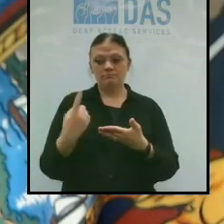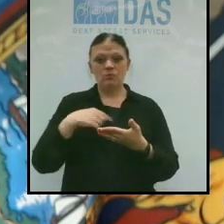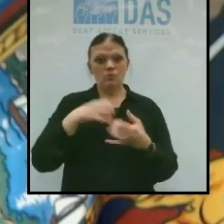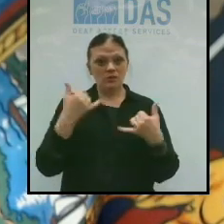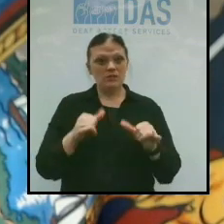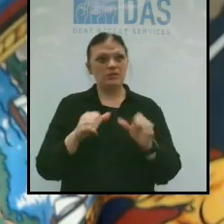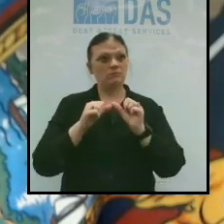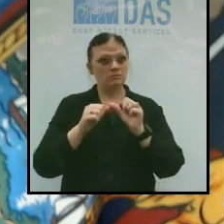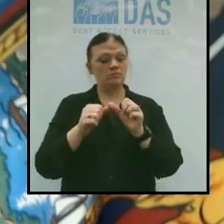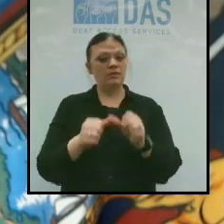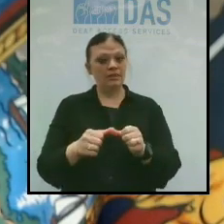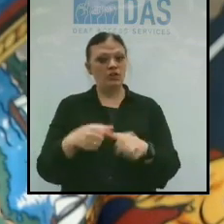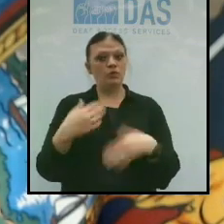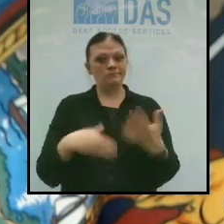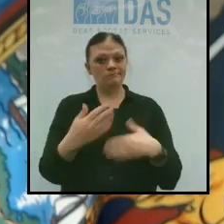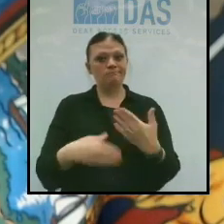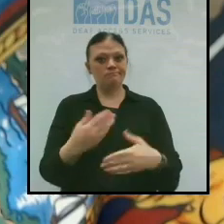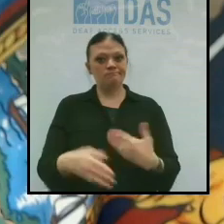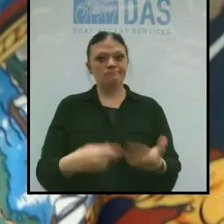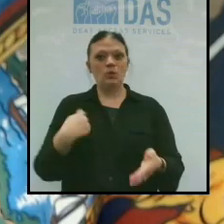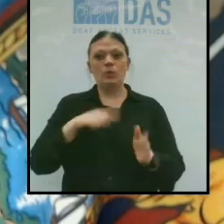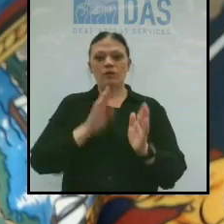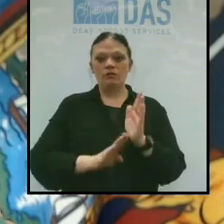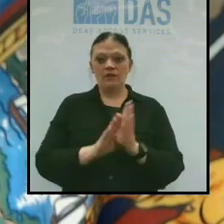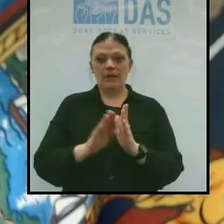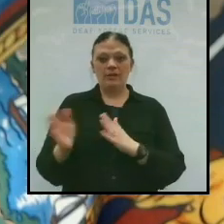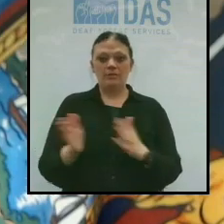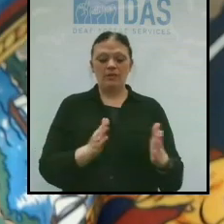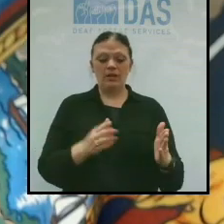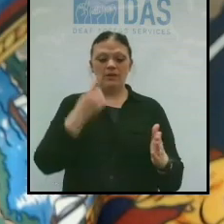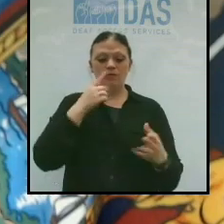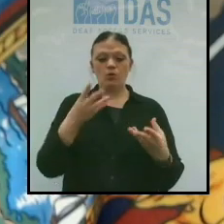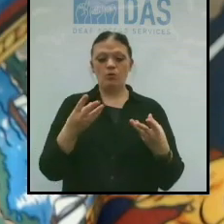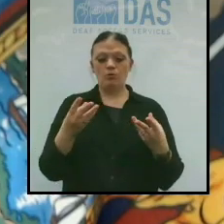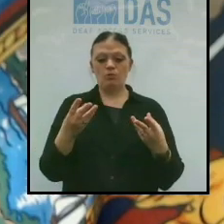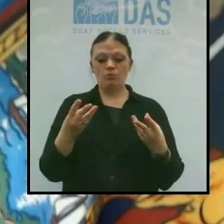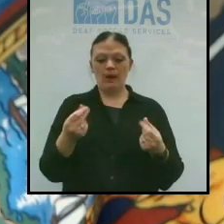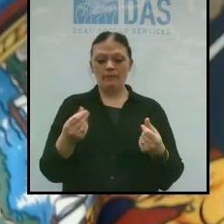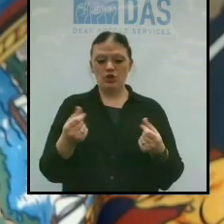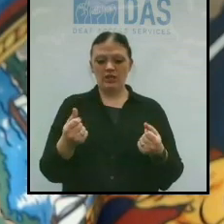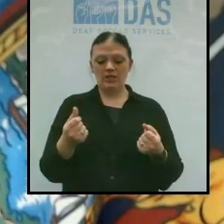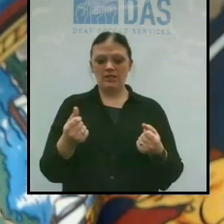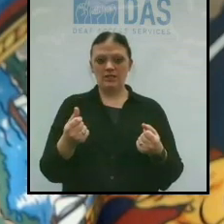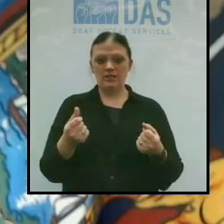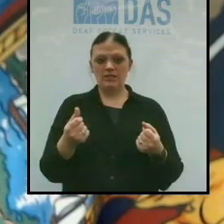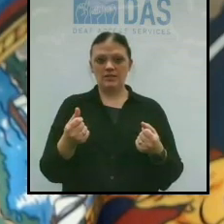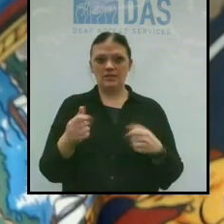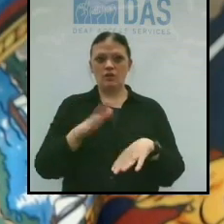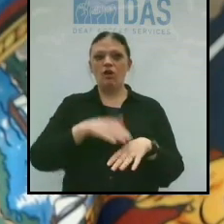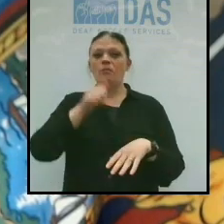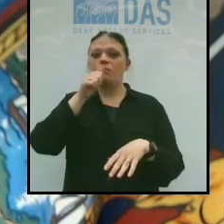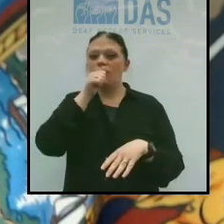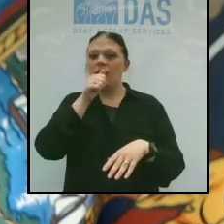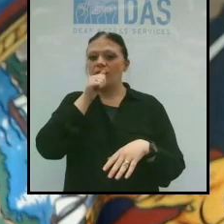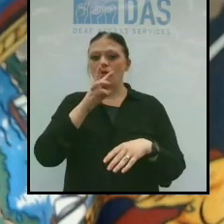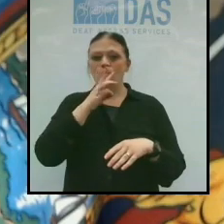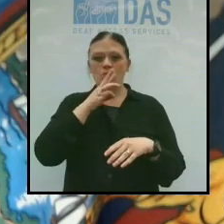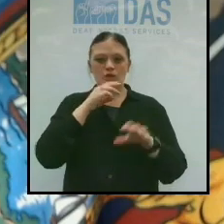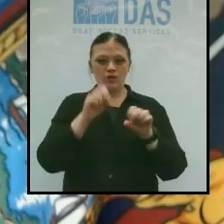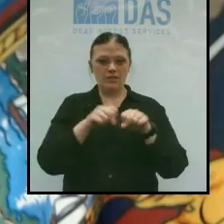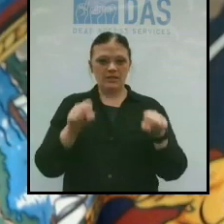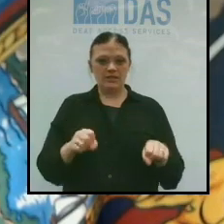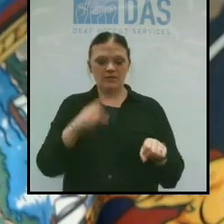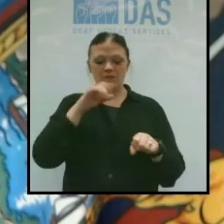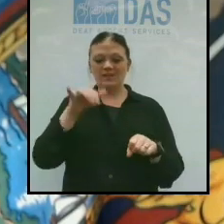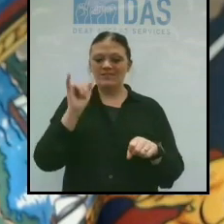still continuing to go. And we are developing a plan for properties that are on private water systems, because